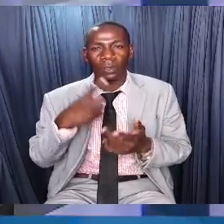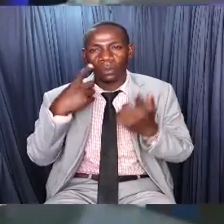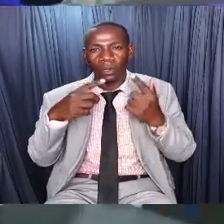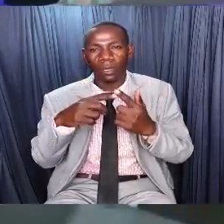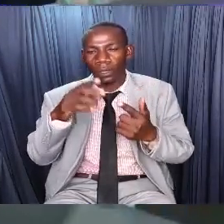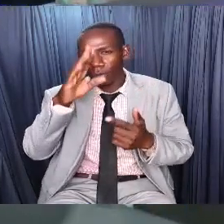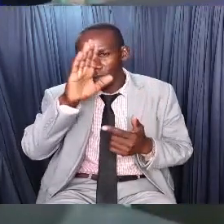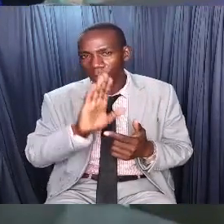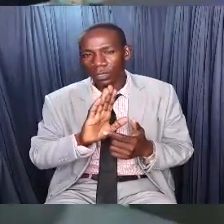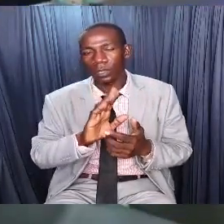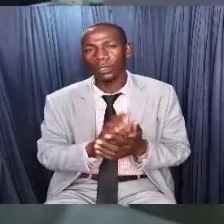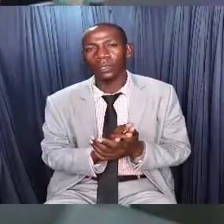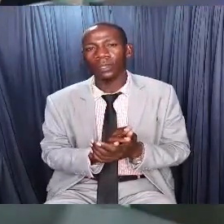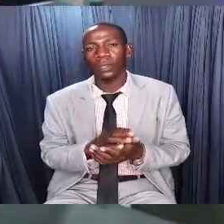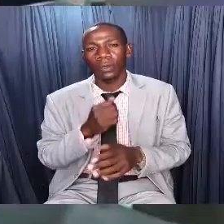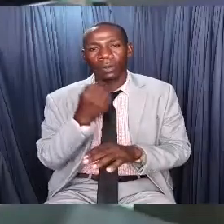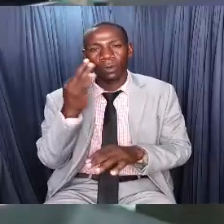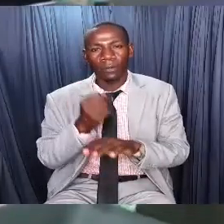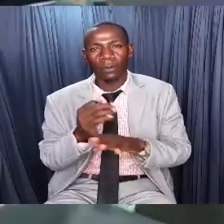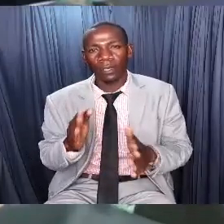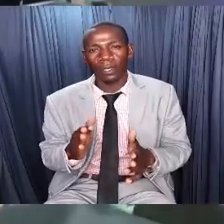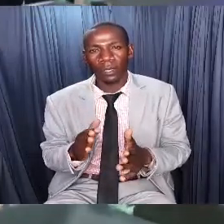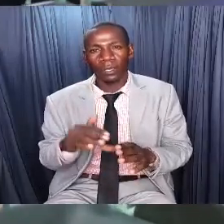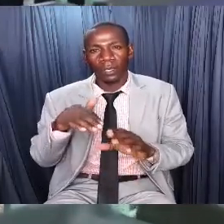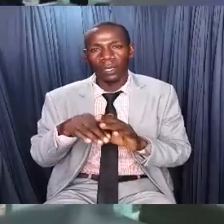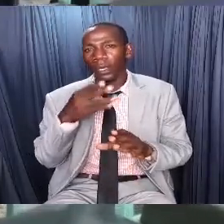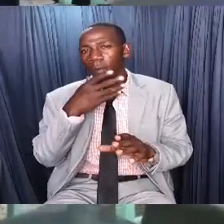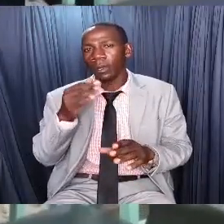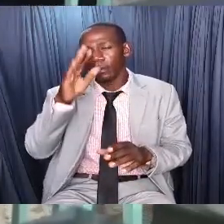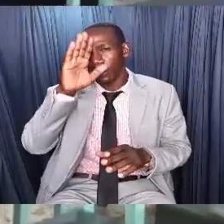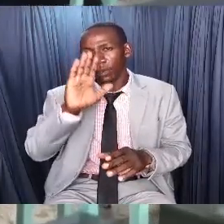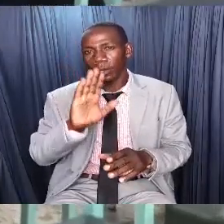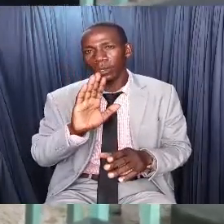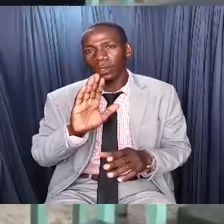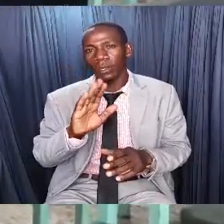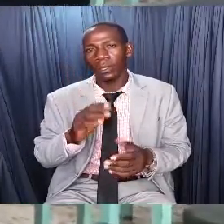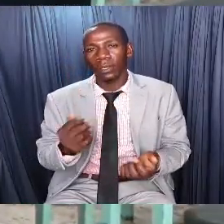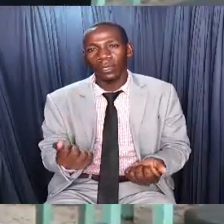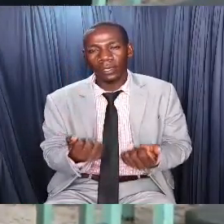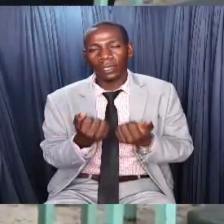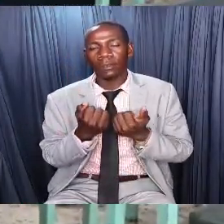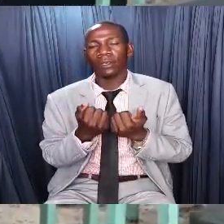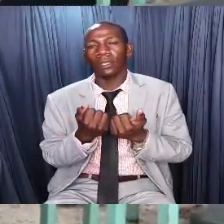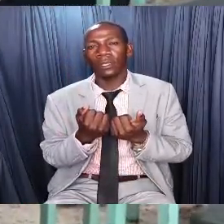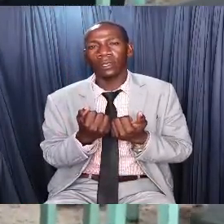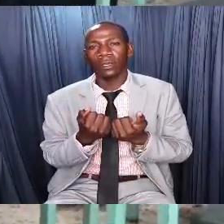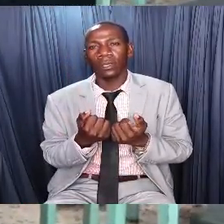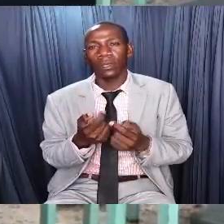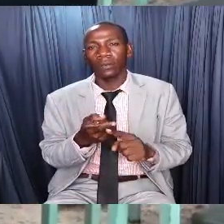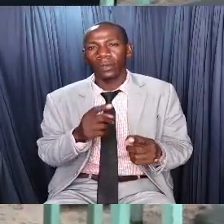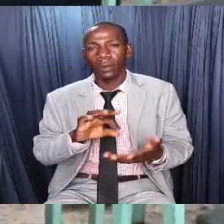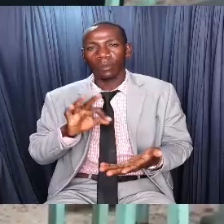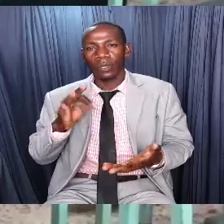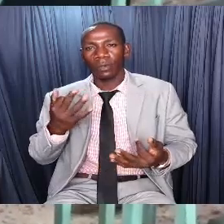tukamulilie Mungu. And cry to God. Wa mwanzilishi. God of the founder. Ndani ya mtumishi. In his servant. Atuondolee. Let him take away from roho us. Ya